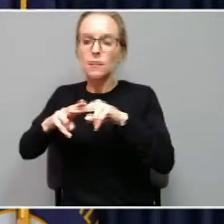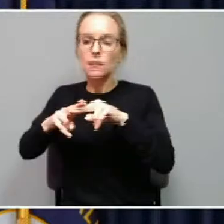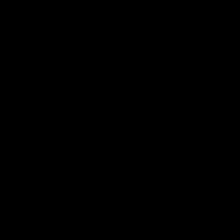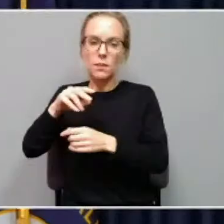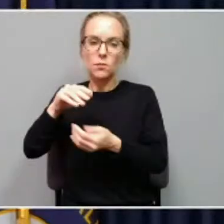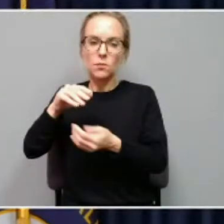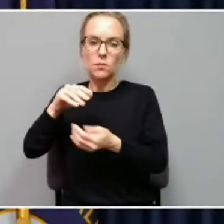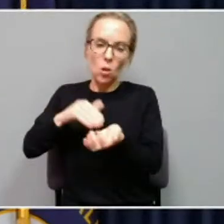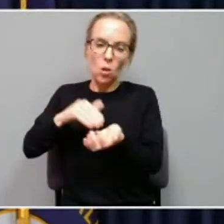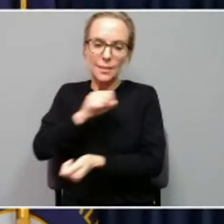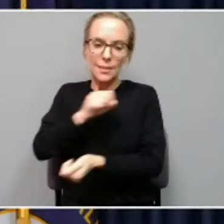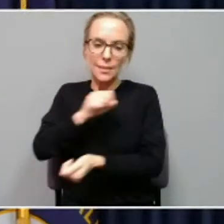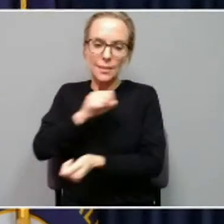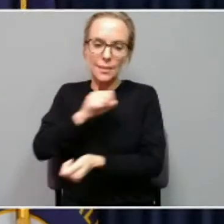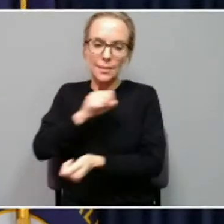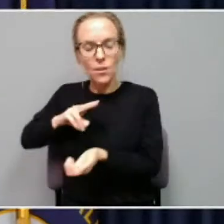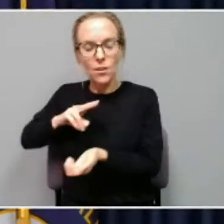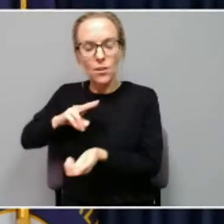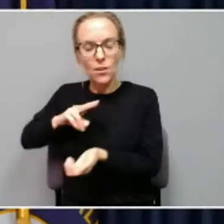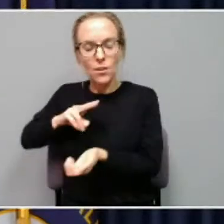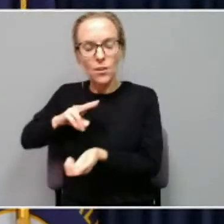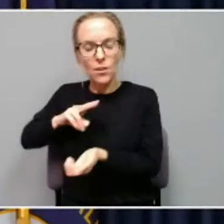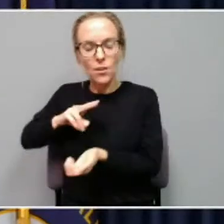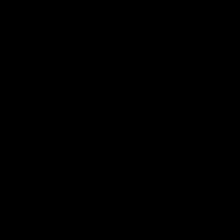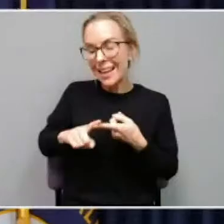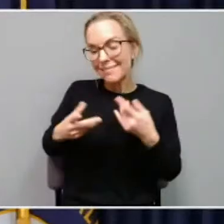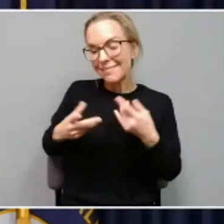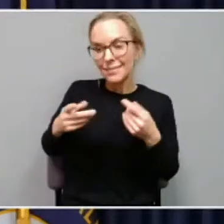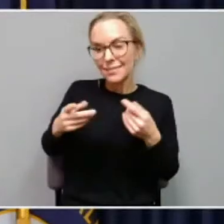add some nursing students to testing, and